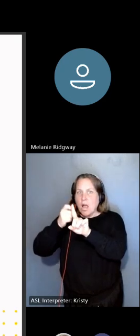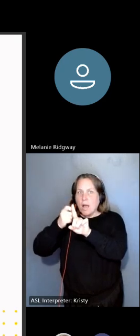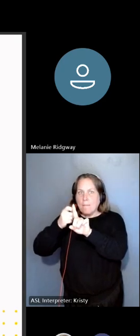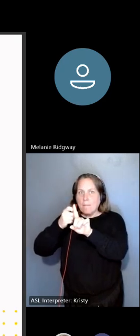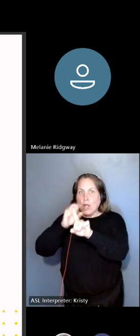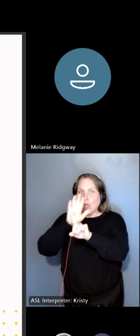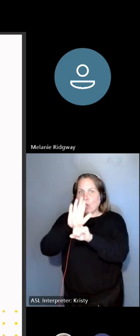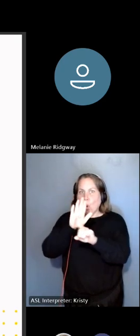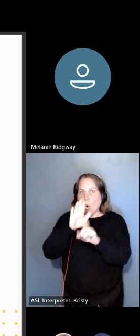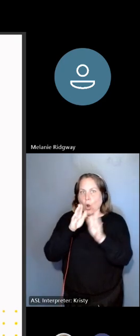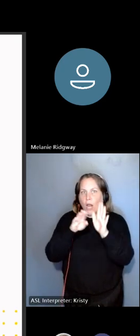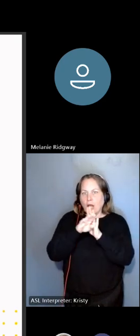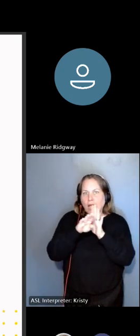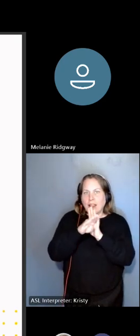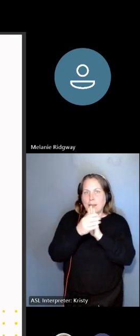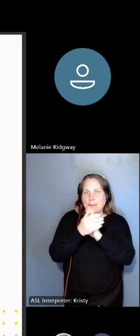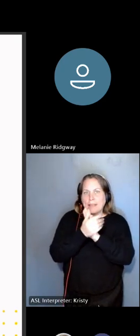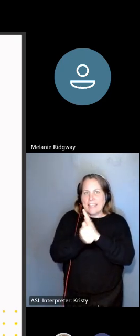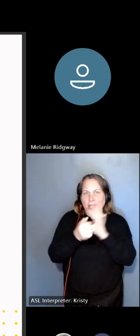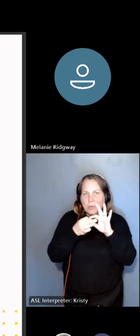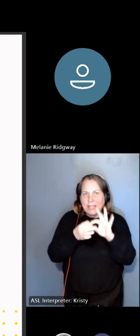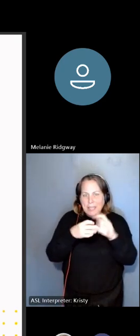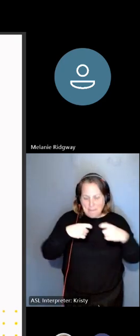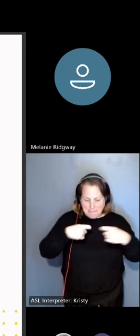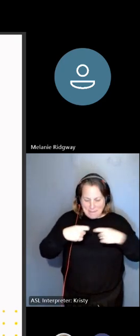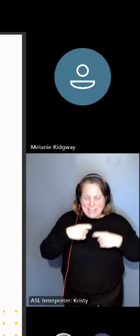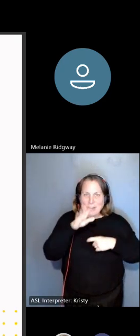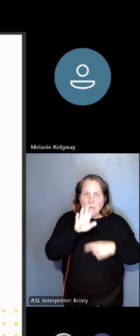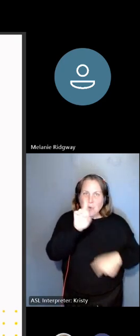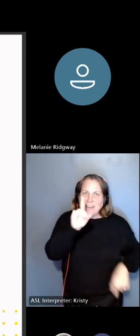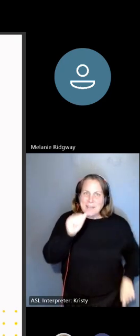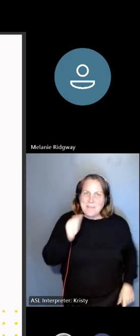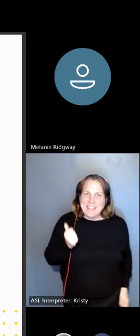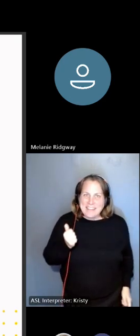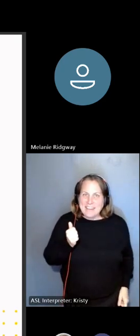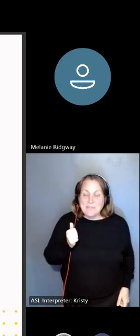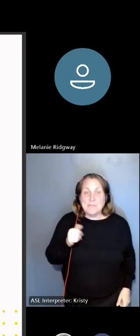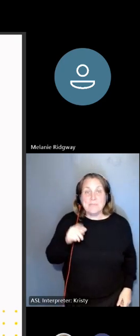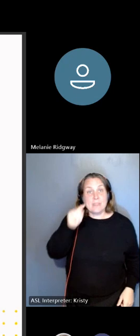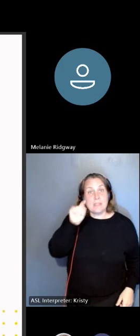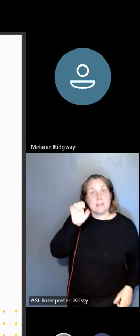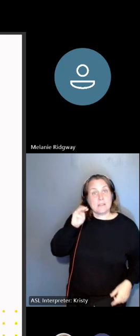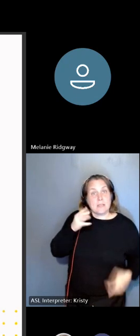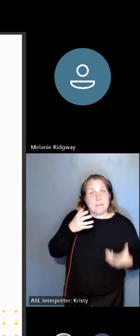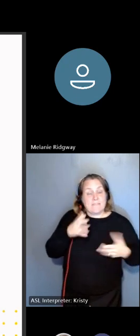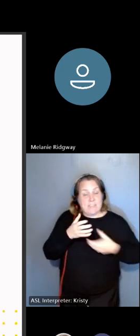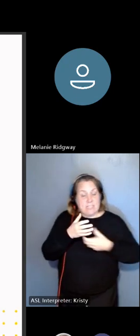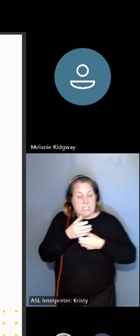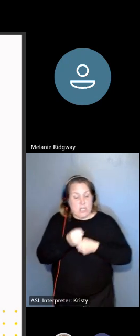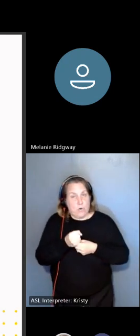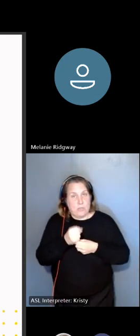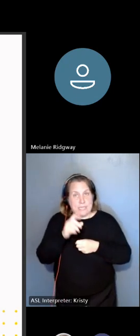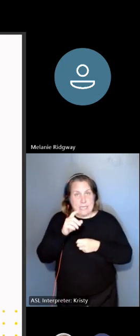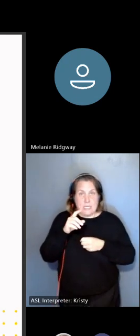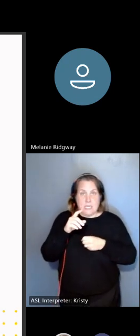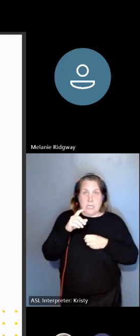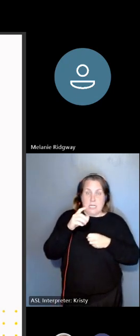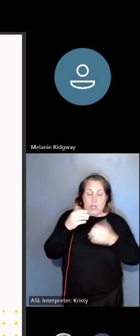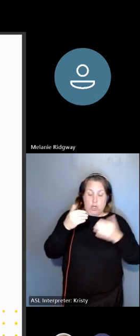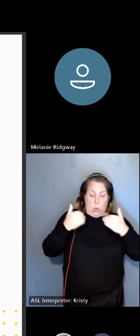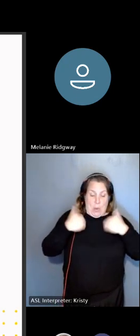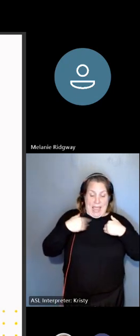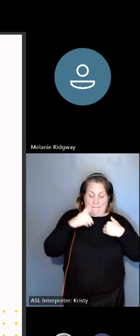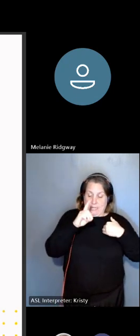disability. To summarize, Tim stated that disability